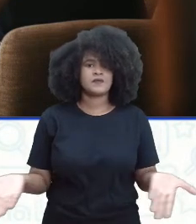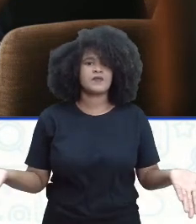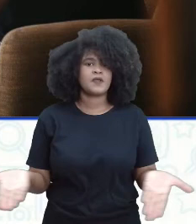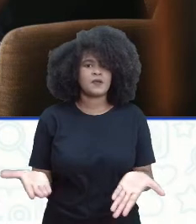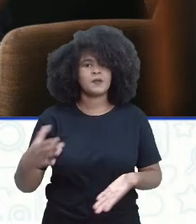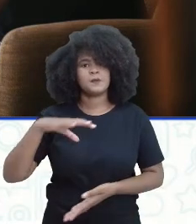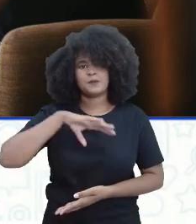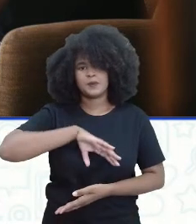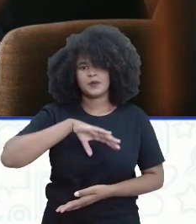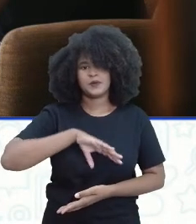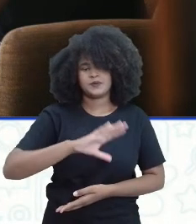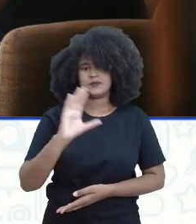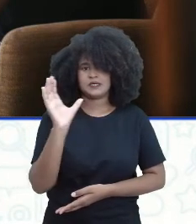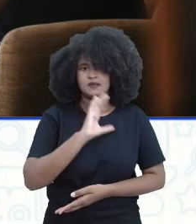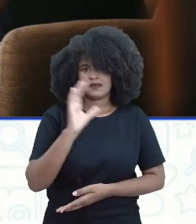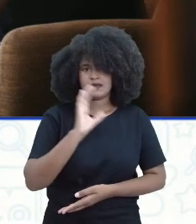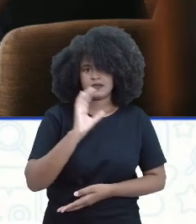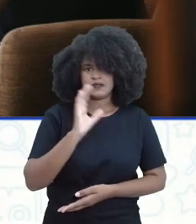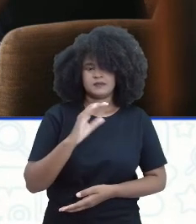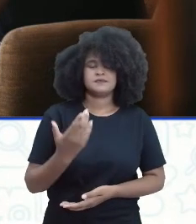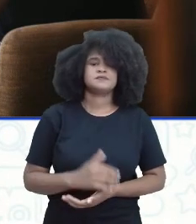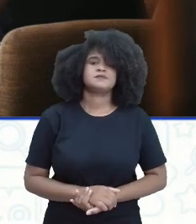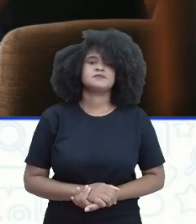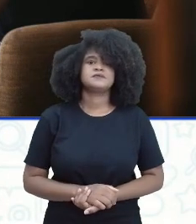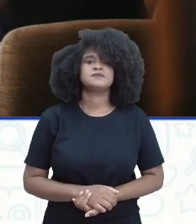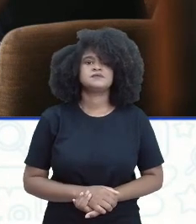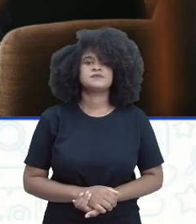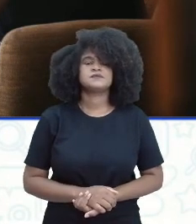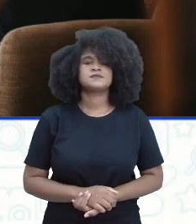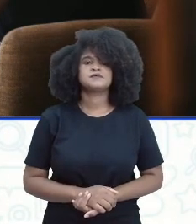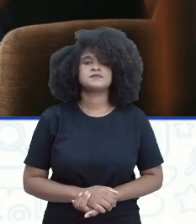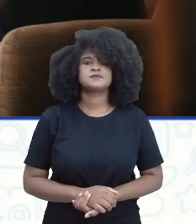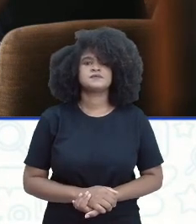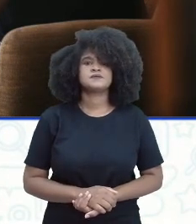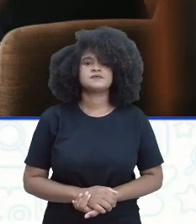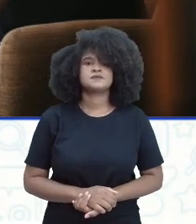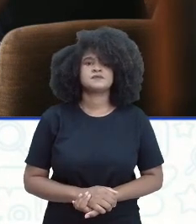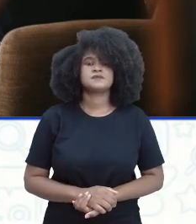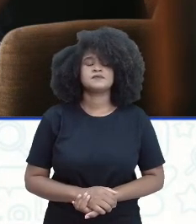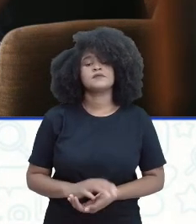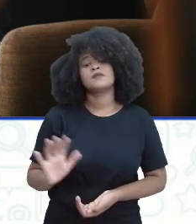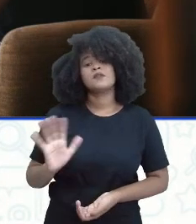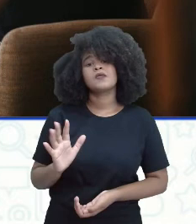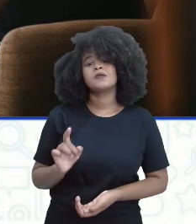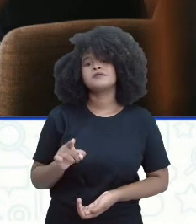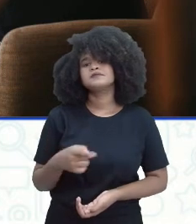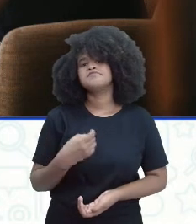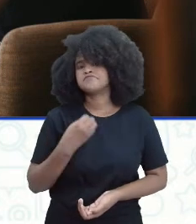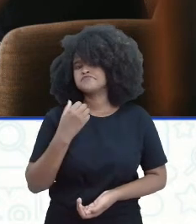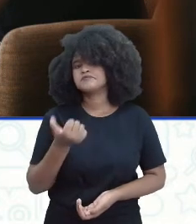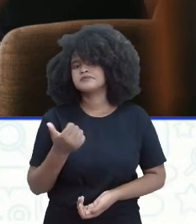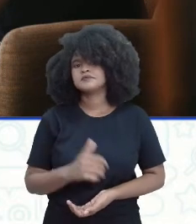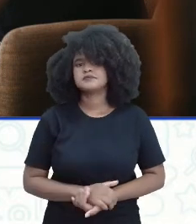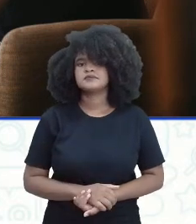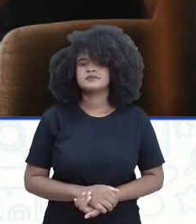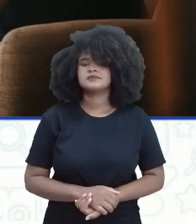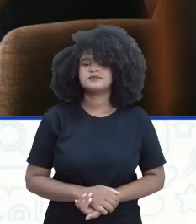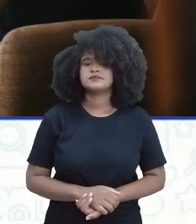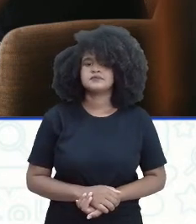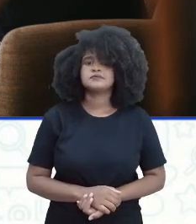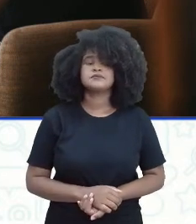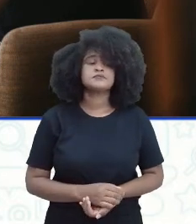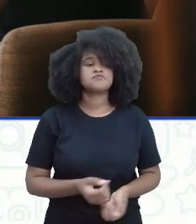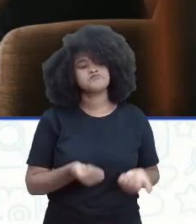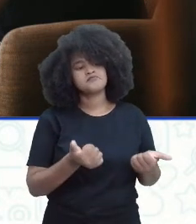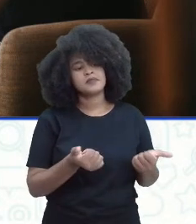pessoal, rapidão aí, tá? Eu vou colar com vocês aí. Então, ó. Oi, como você está? Olá, eu estou